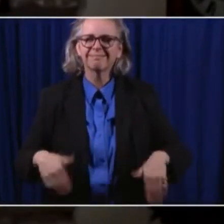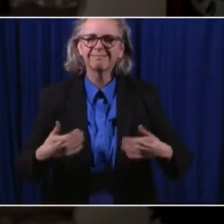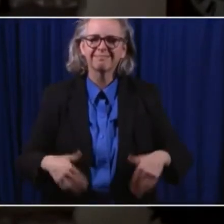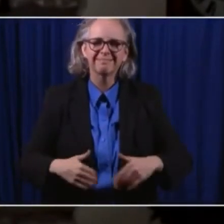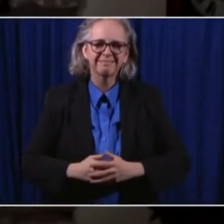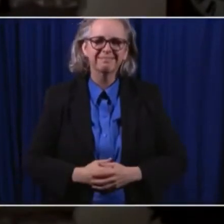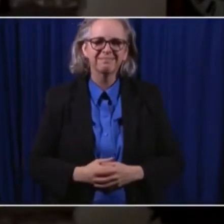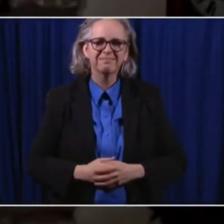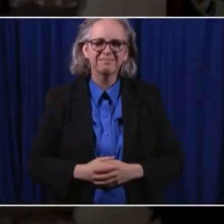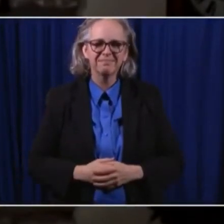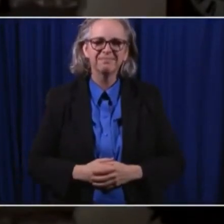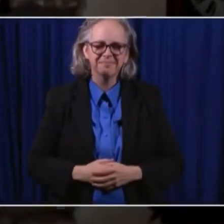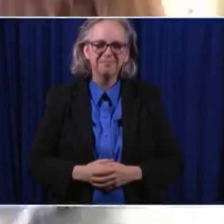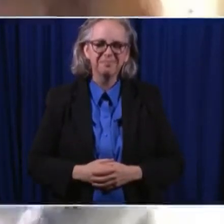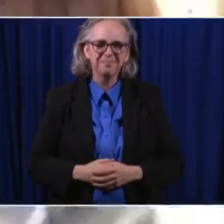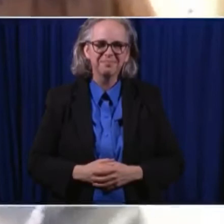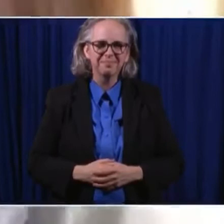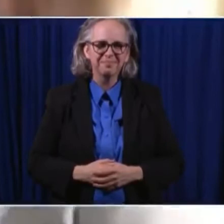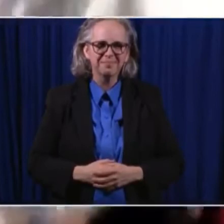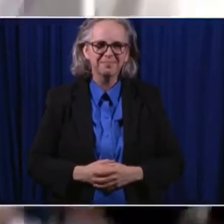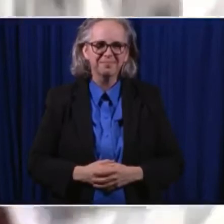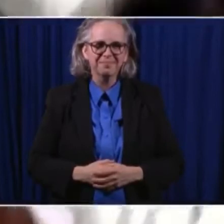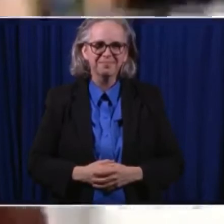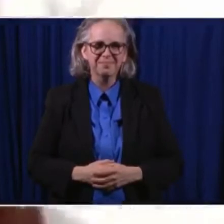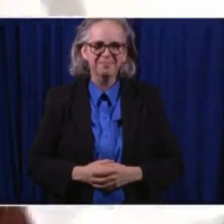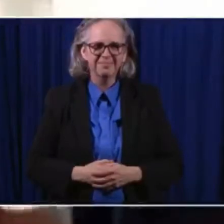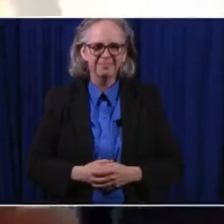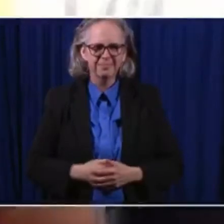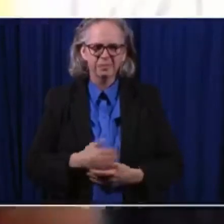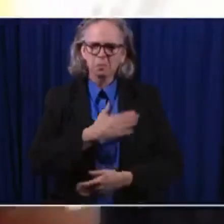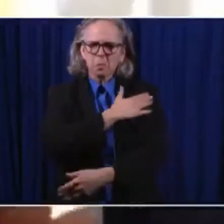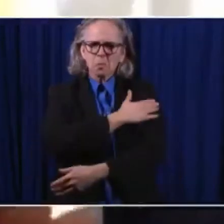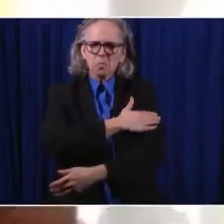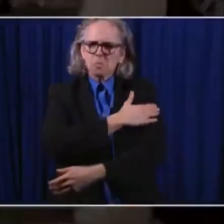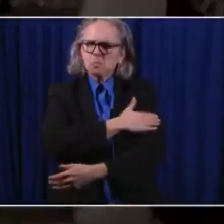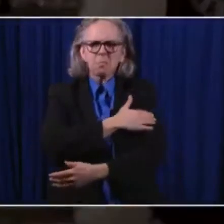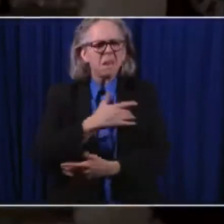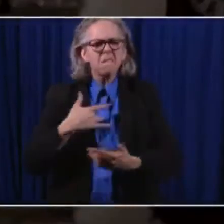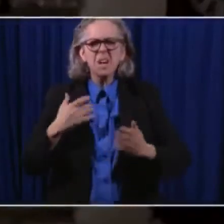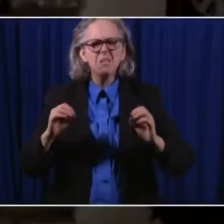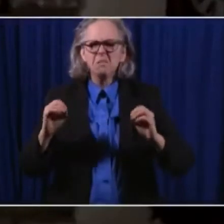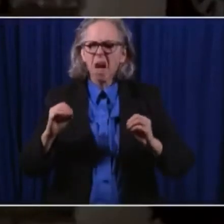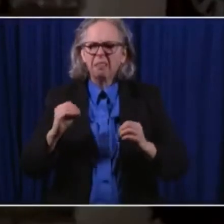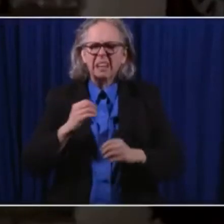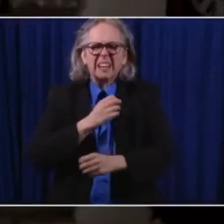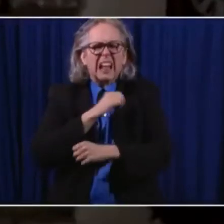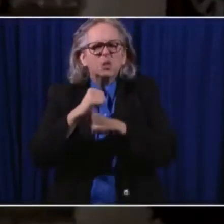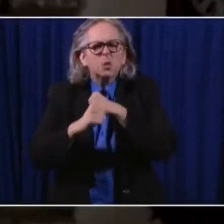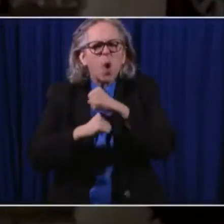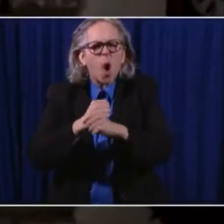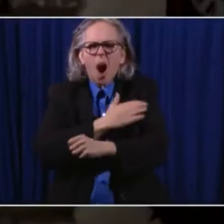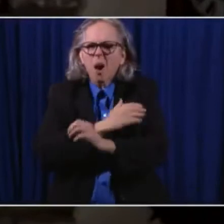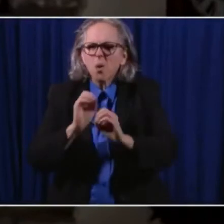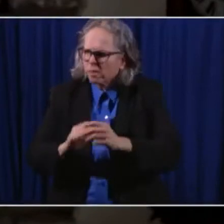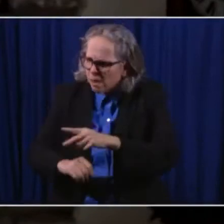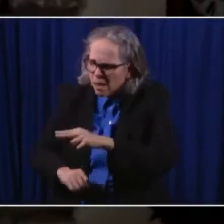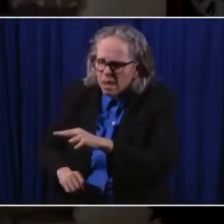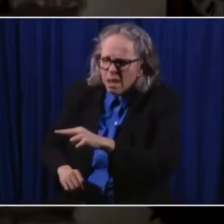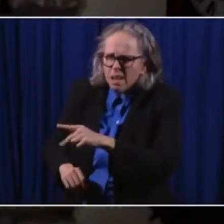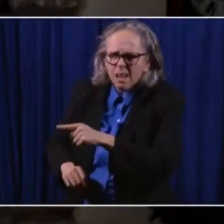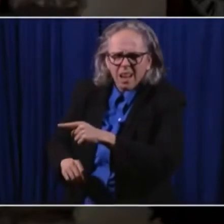Thank you. You're good to go. Hardly felt a thing. That's great. Well, thank you very much. And thanks